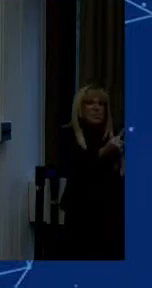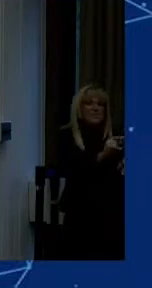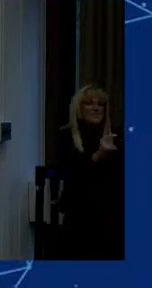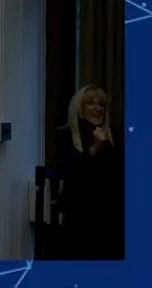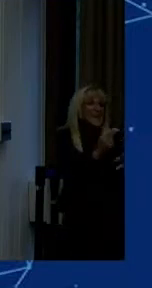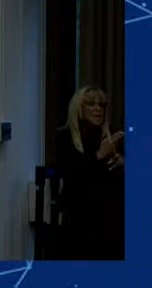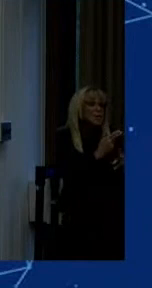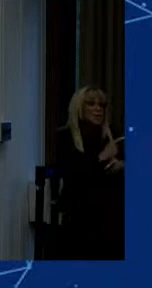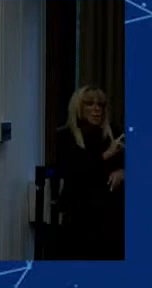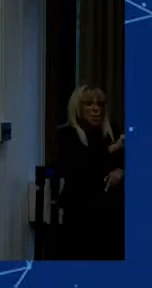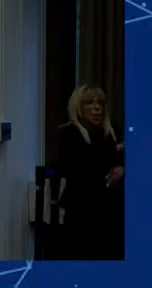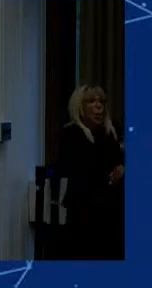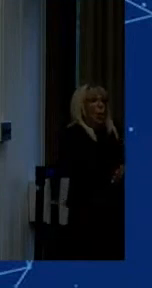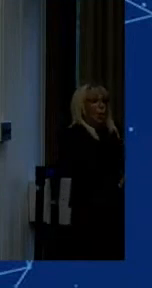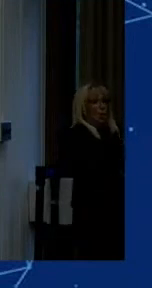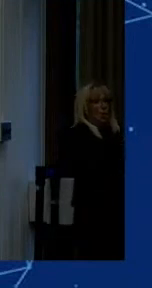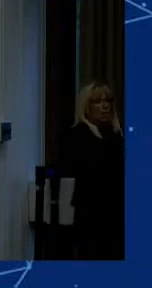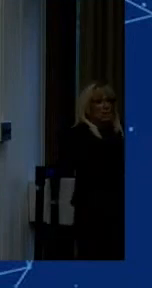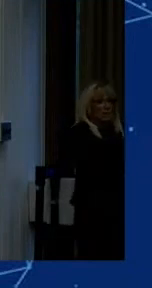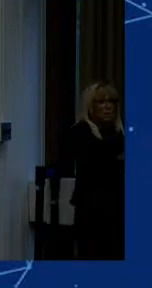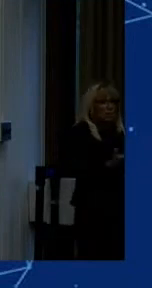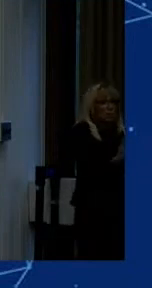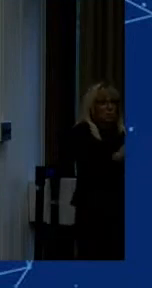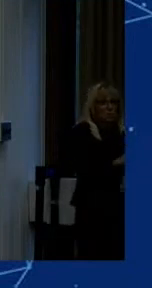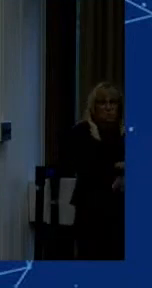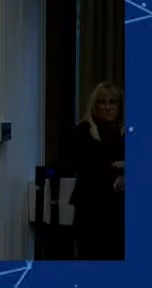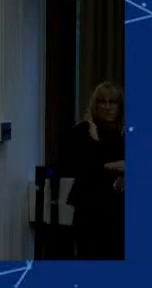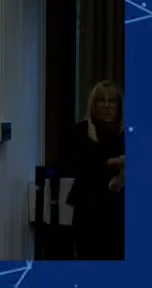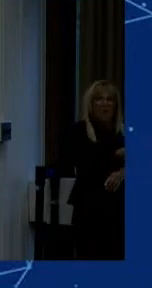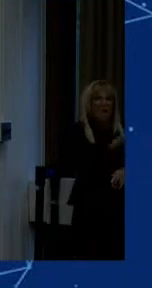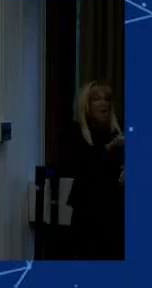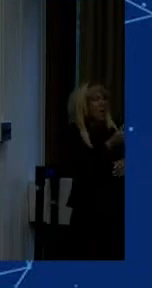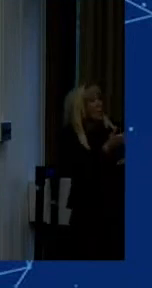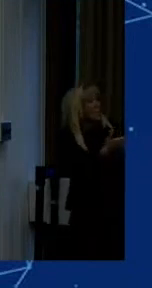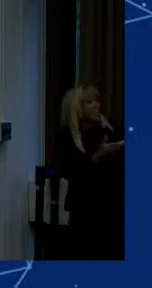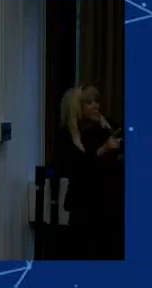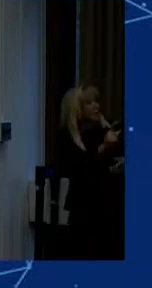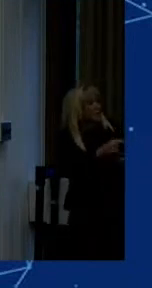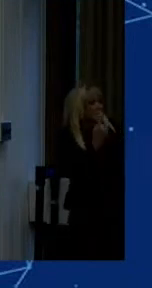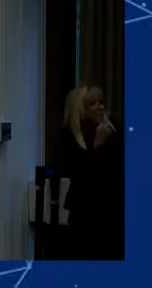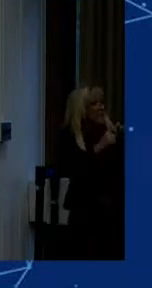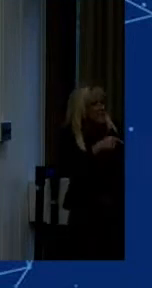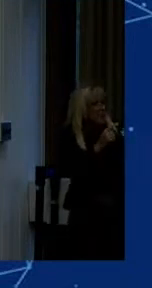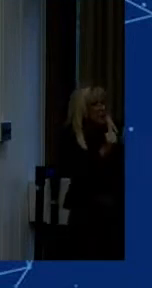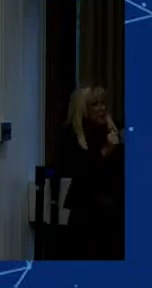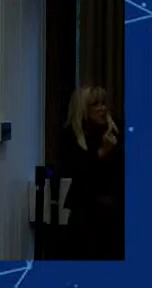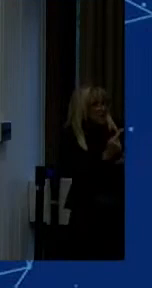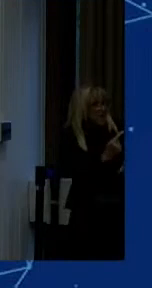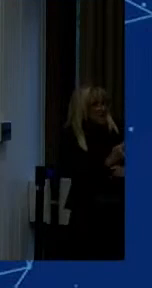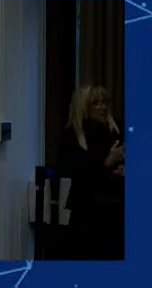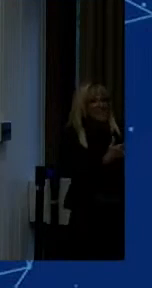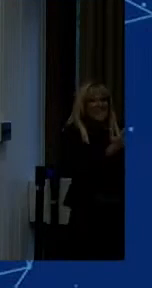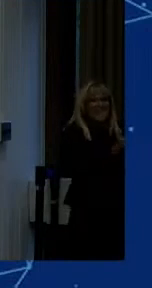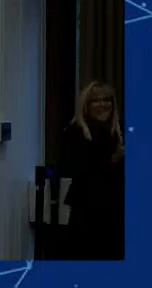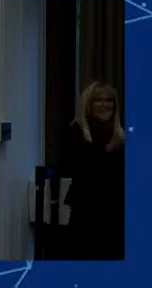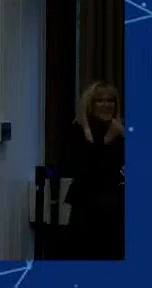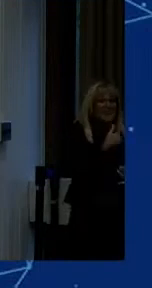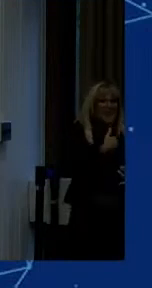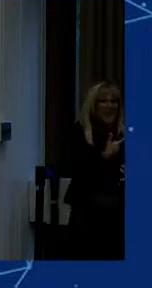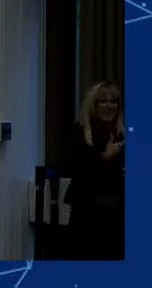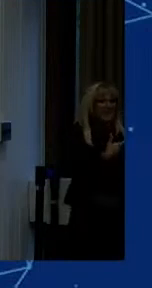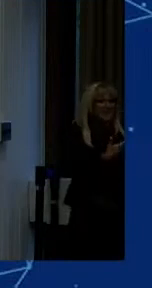using it as a singular source. The other piece to consider with inaccuracy is that it currently does not